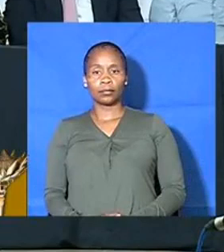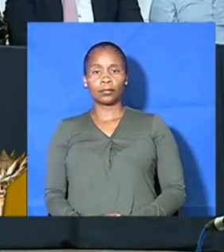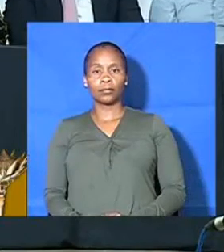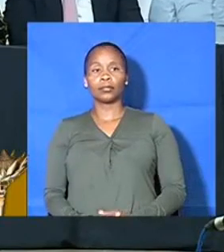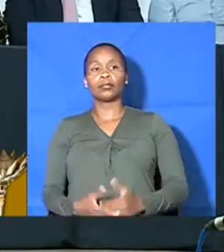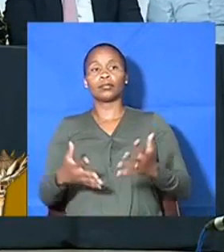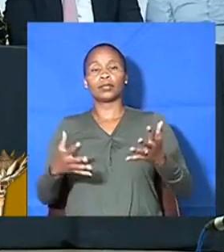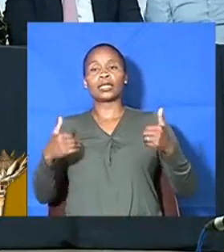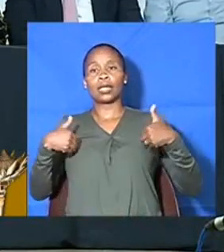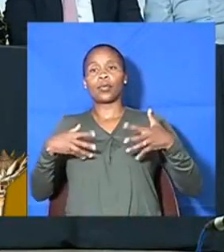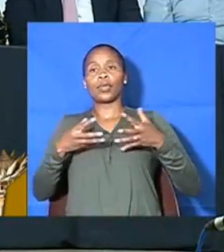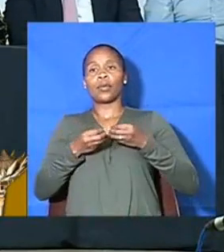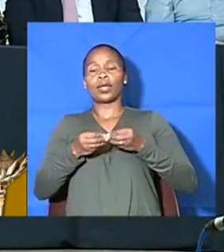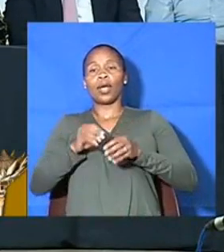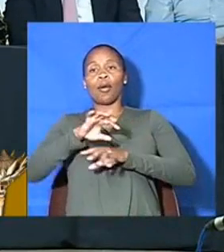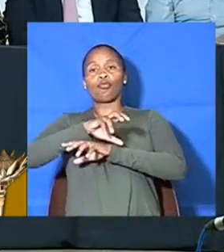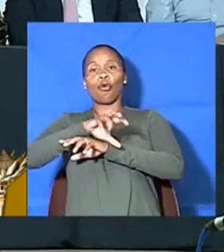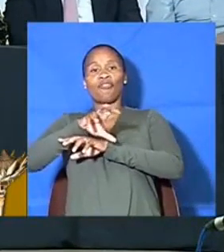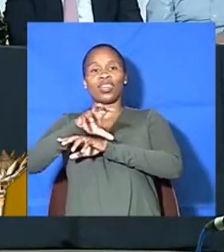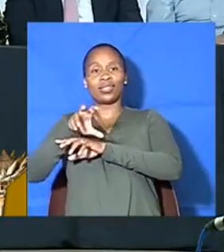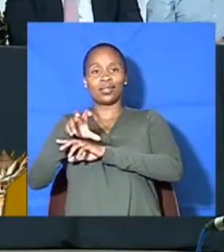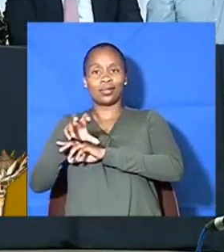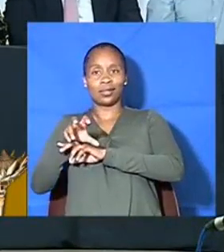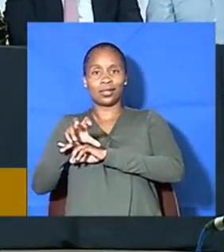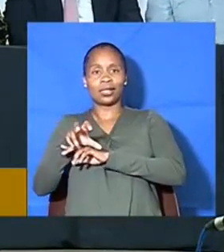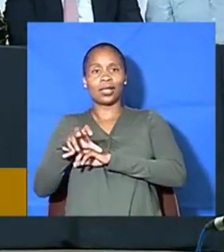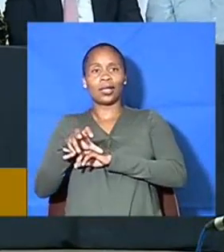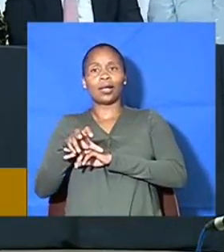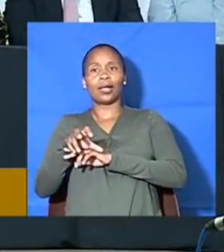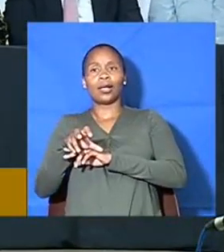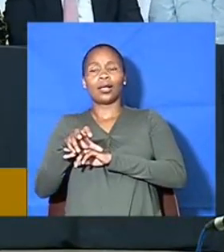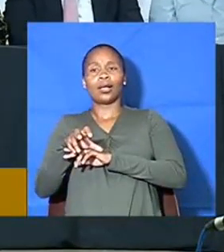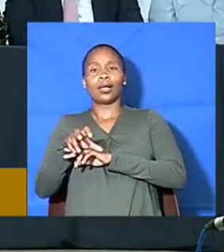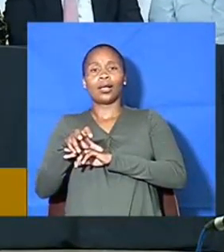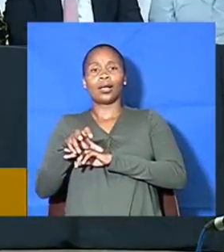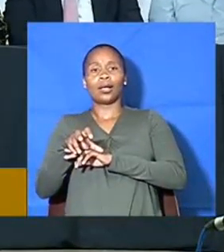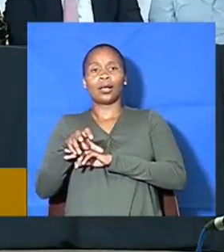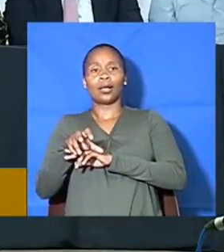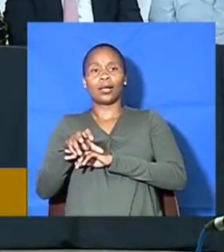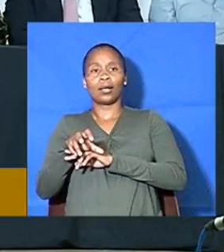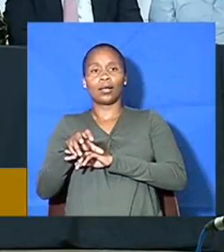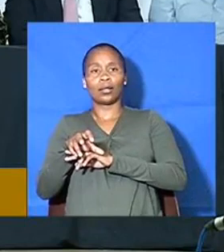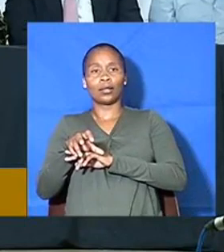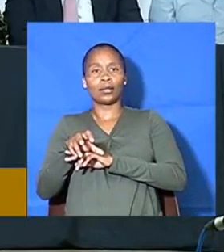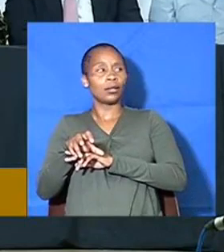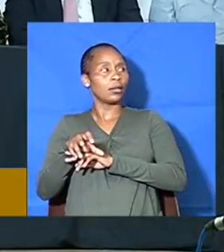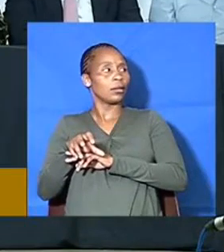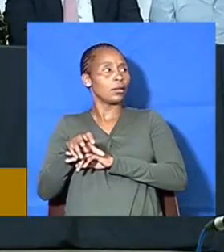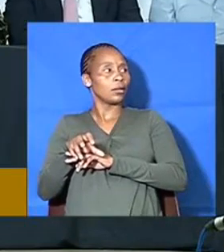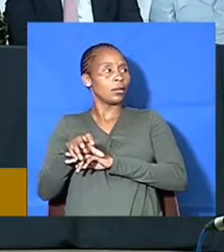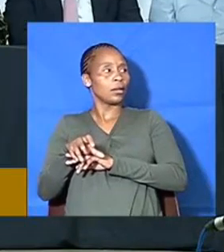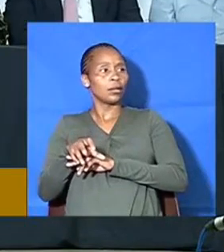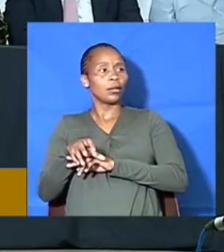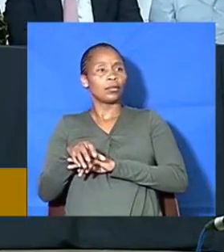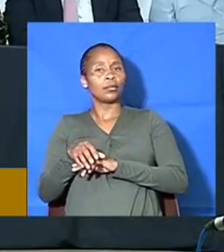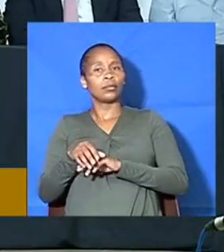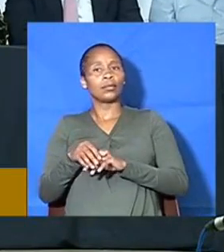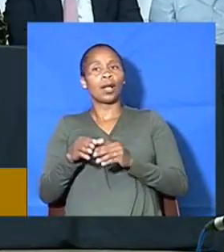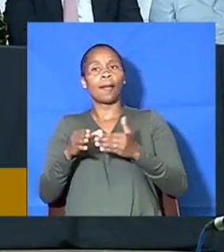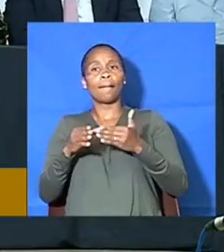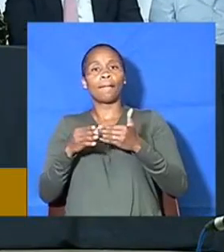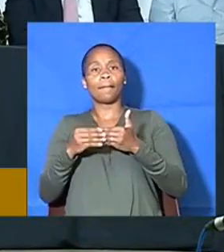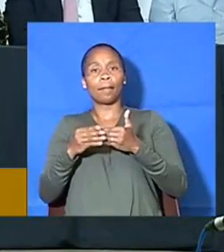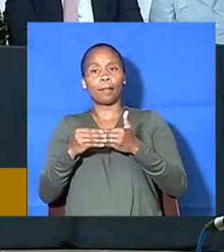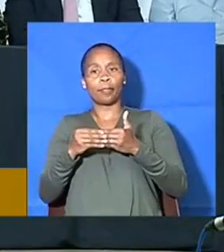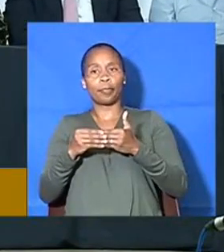mmathomo mara gape go nyakega tshwana o swantse gore o tlhabiwe injection or o injection le yone e patelelwa ka thiko